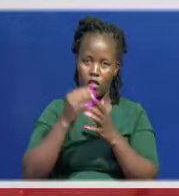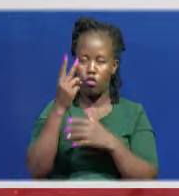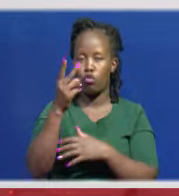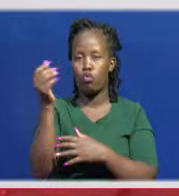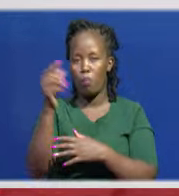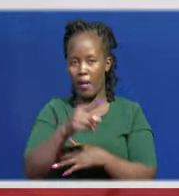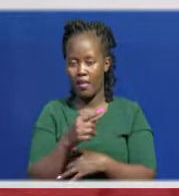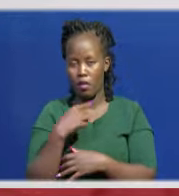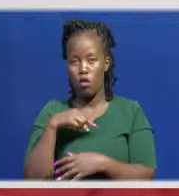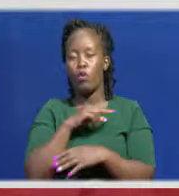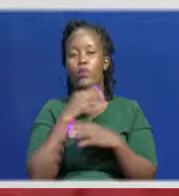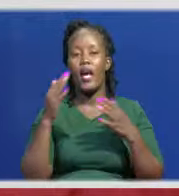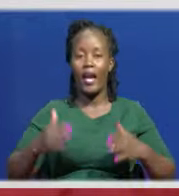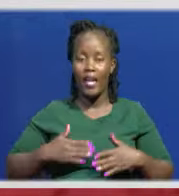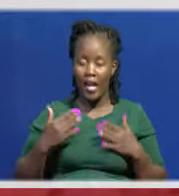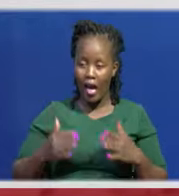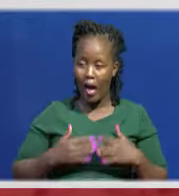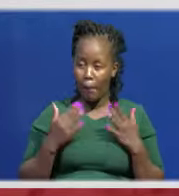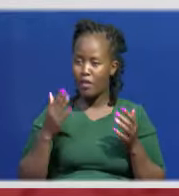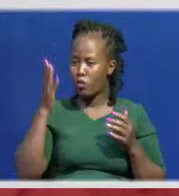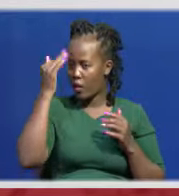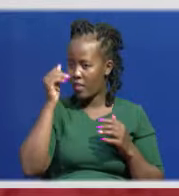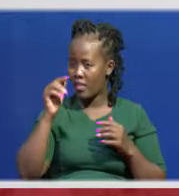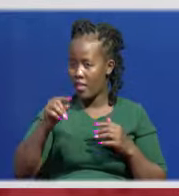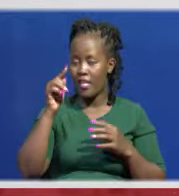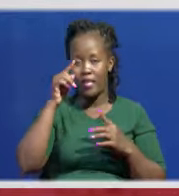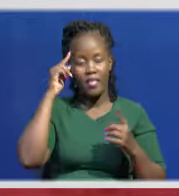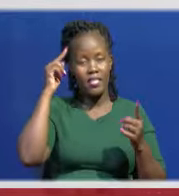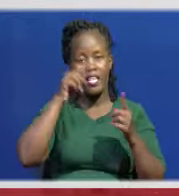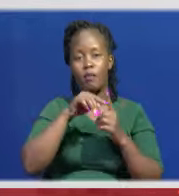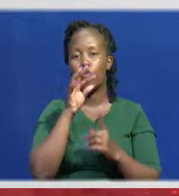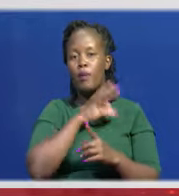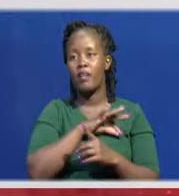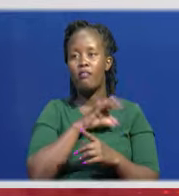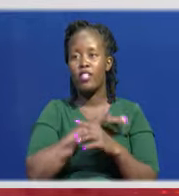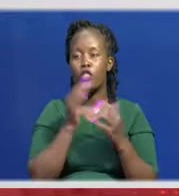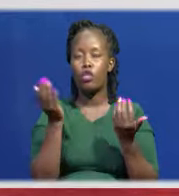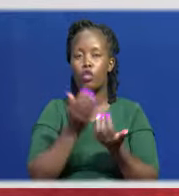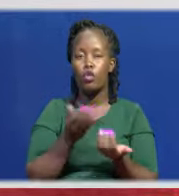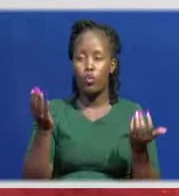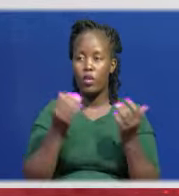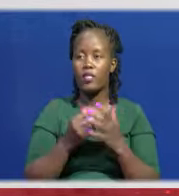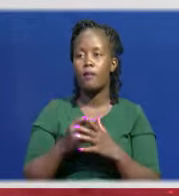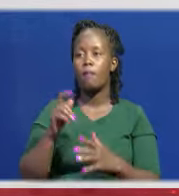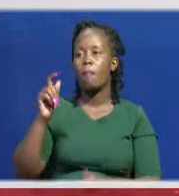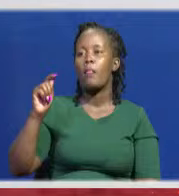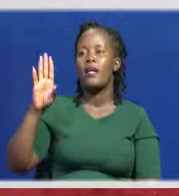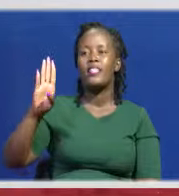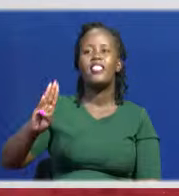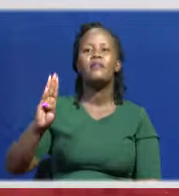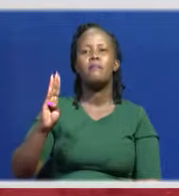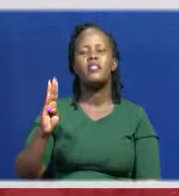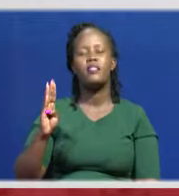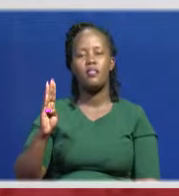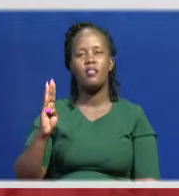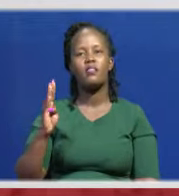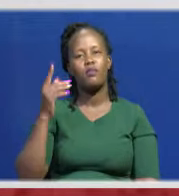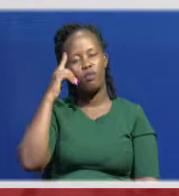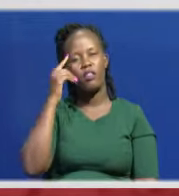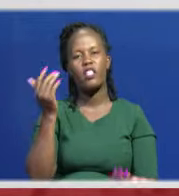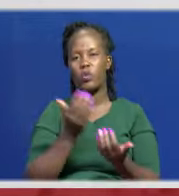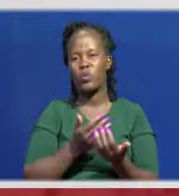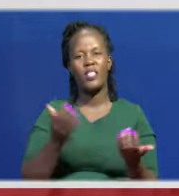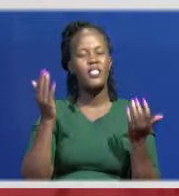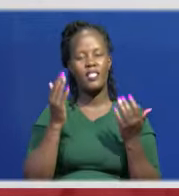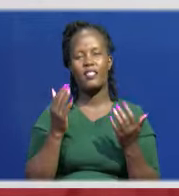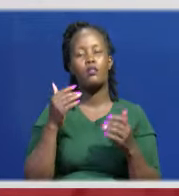we are really excited that this also is for our children. TB treatment presents a pill burden across